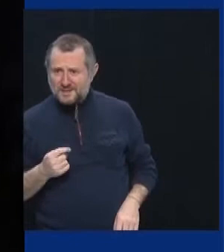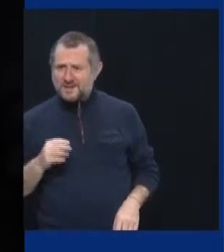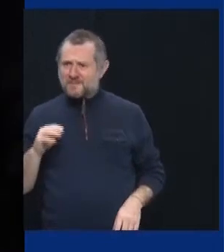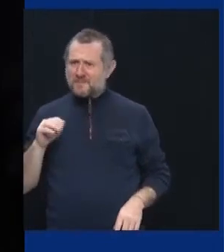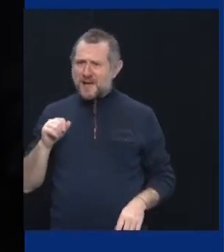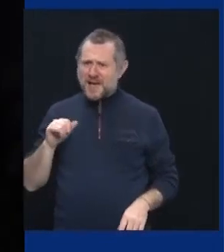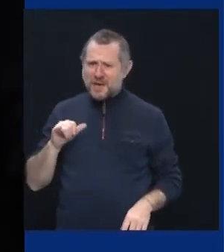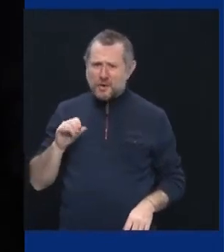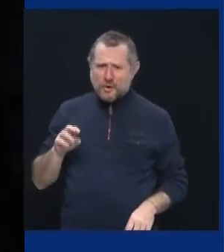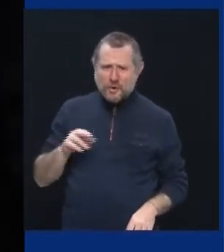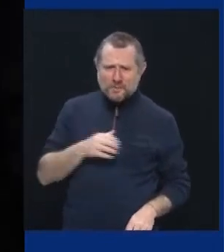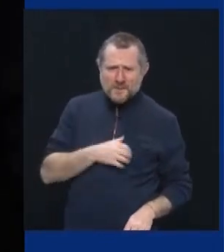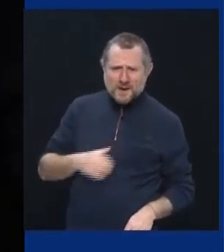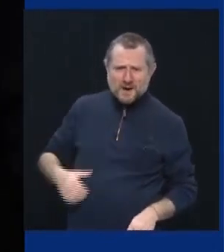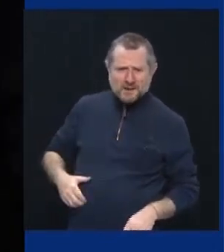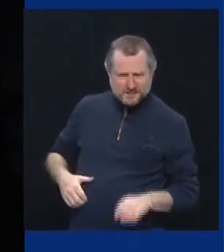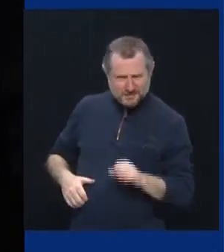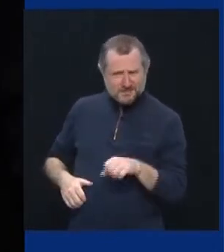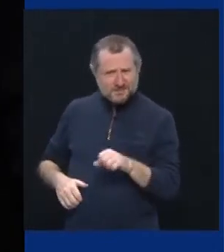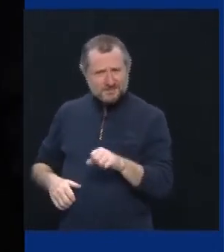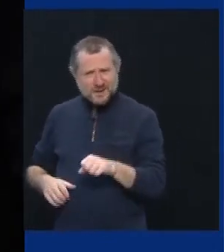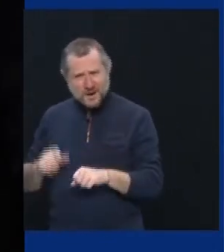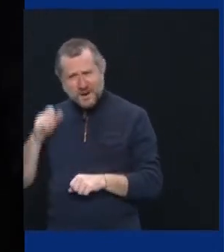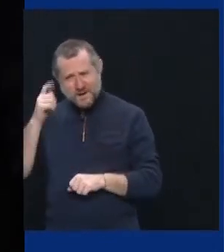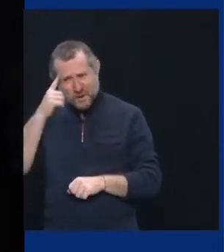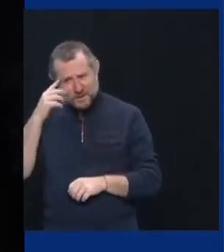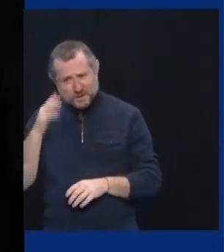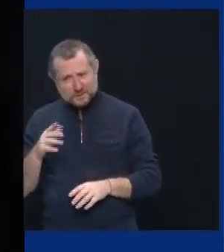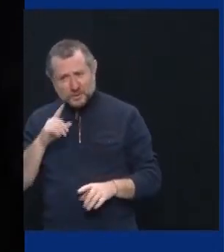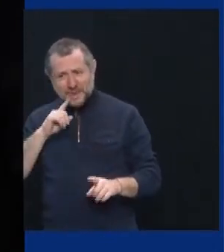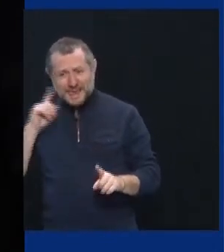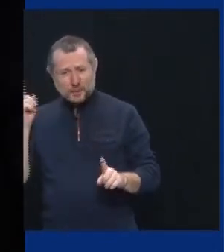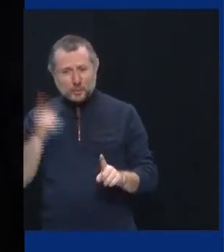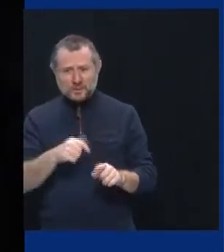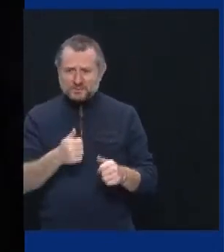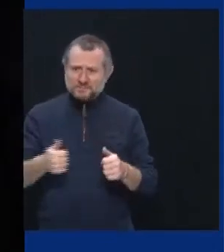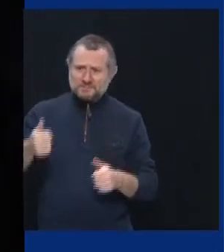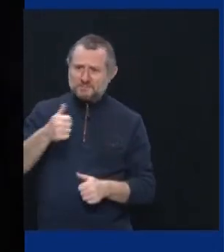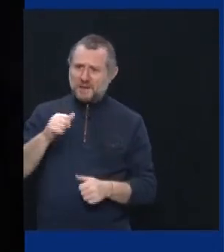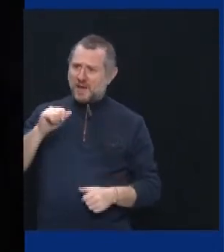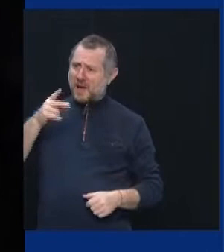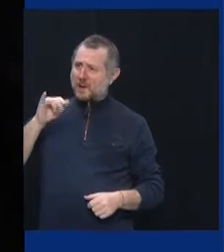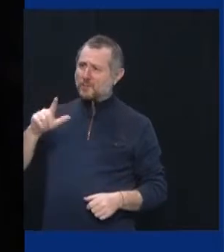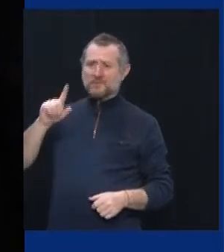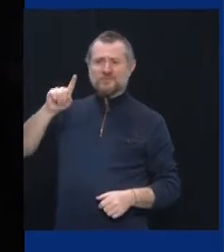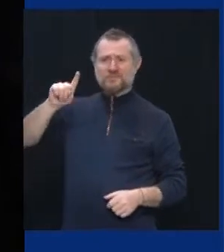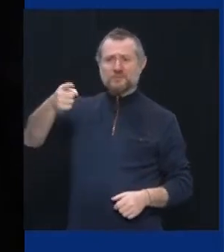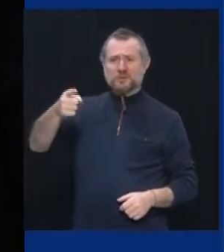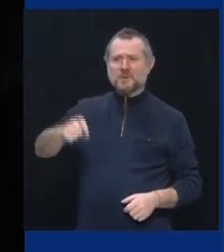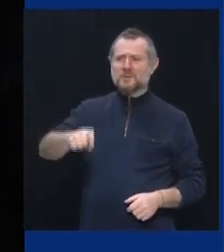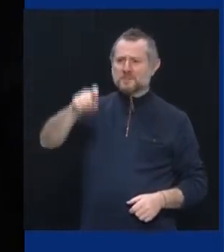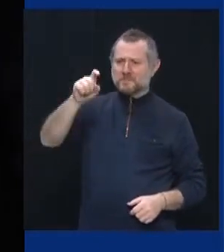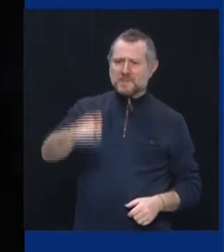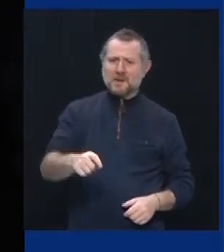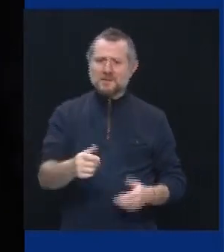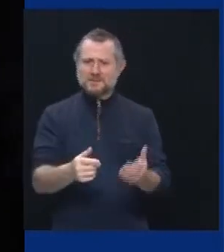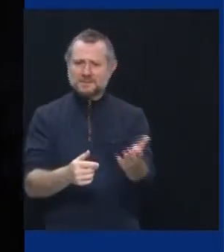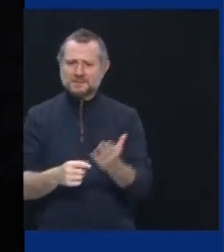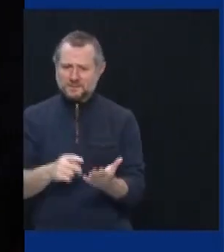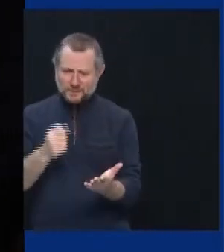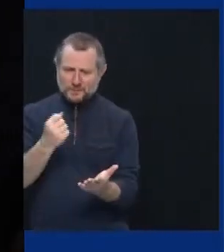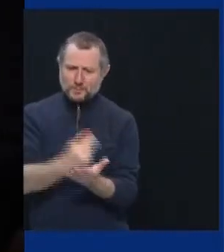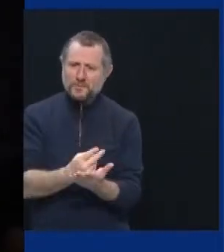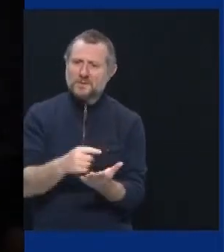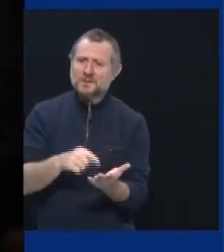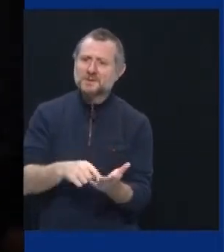down. The governor executive order said on April the 1st, he wanted on his desk. And he wanted to make